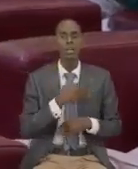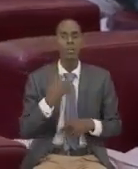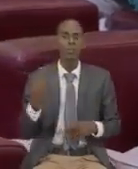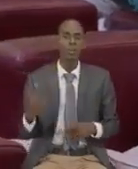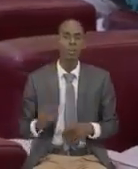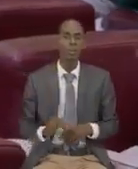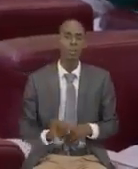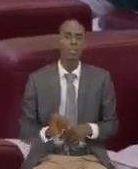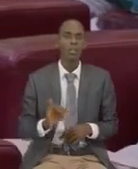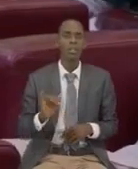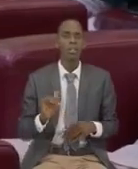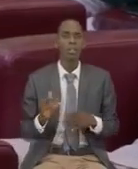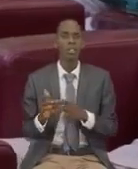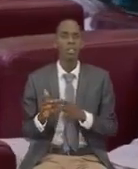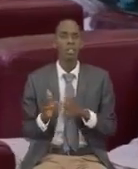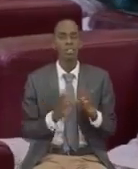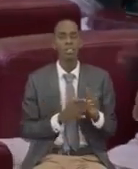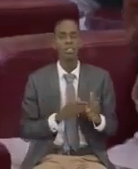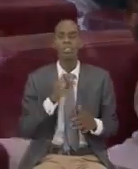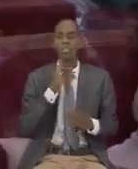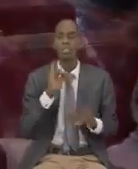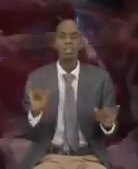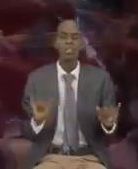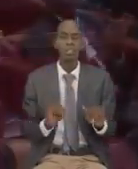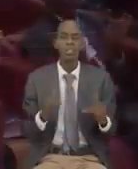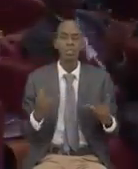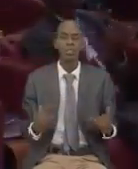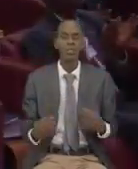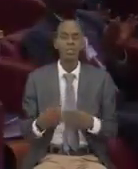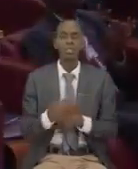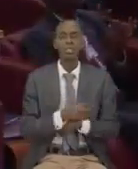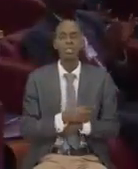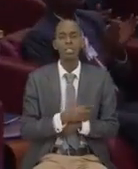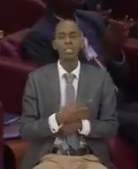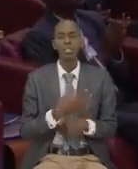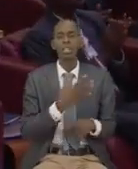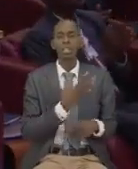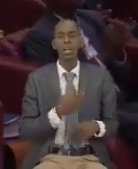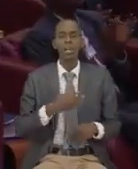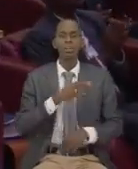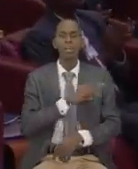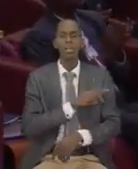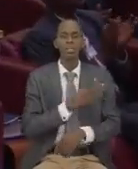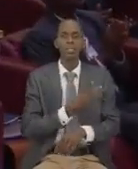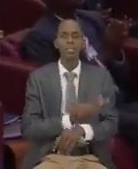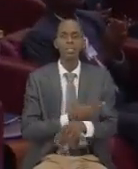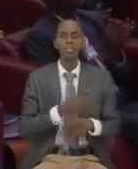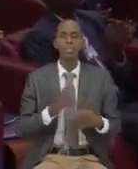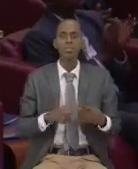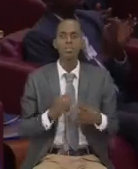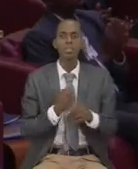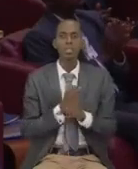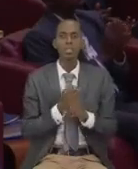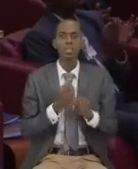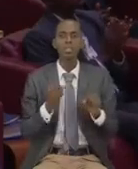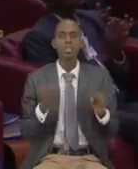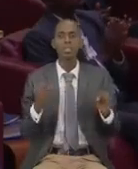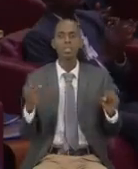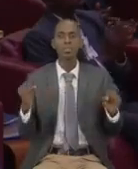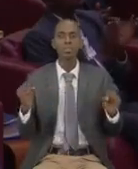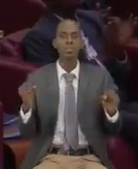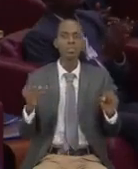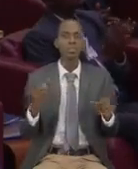Today and forever is the same today, a mighty.